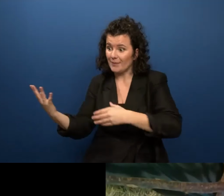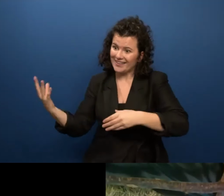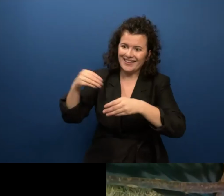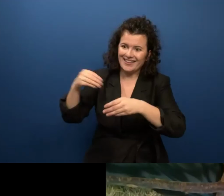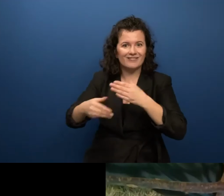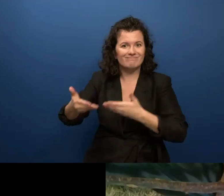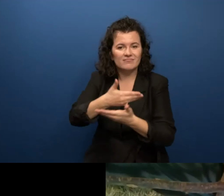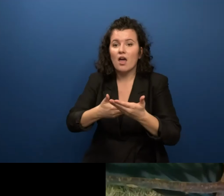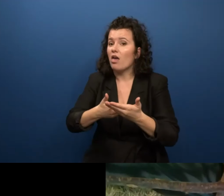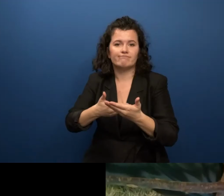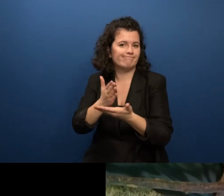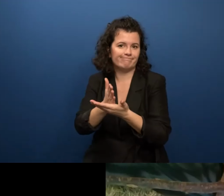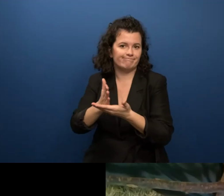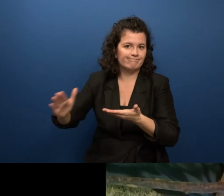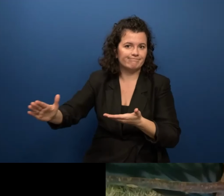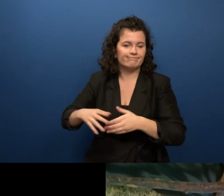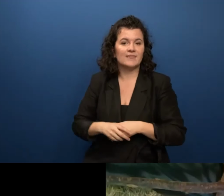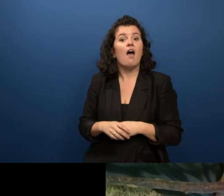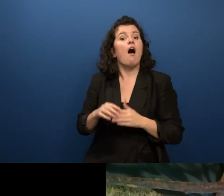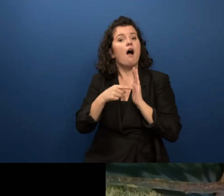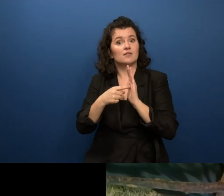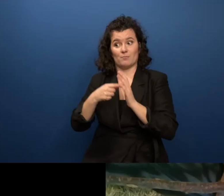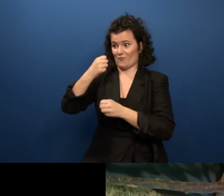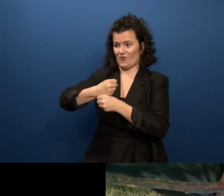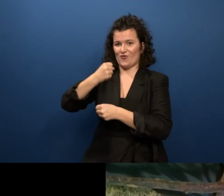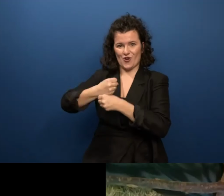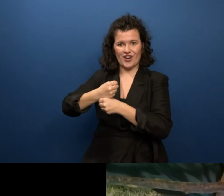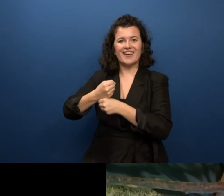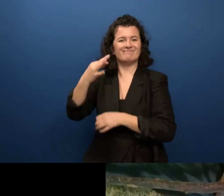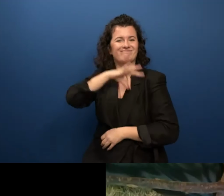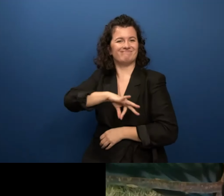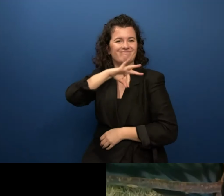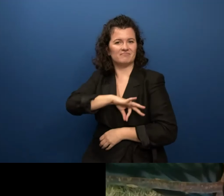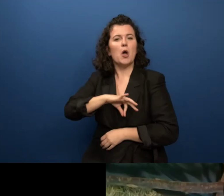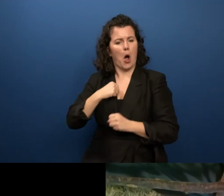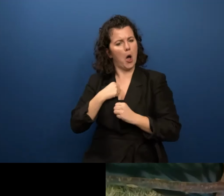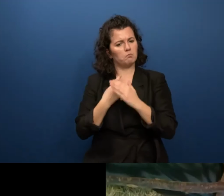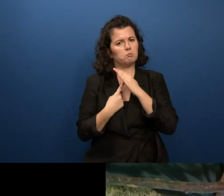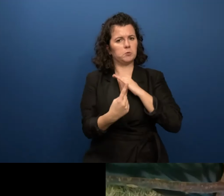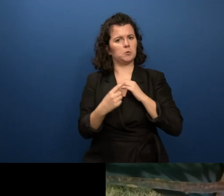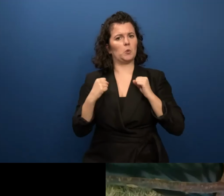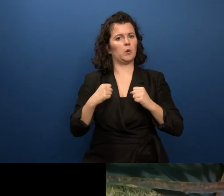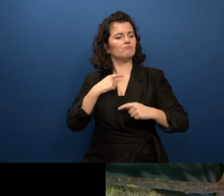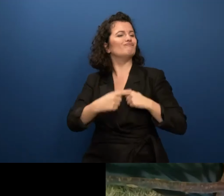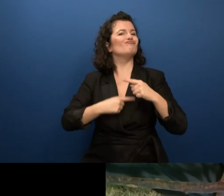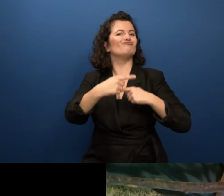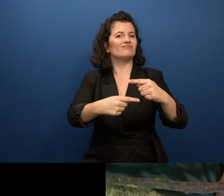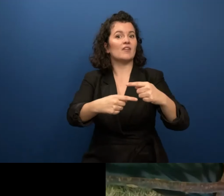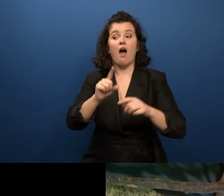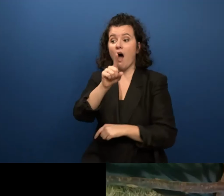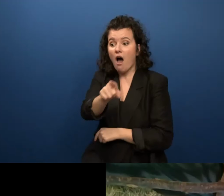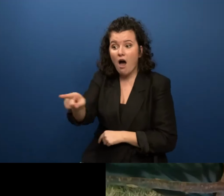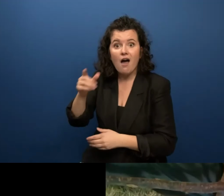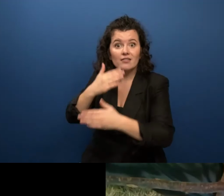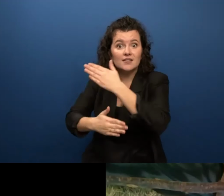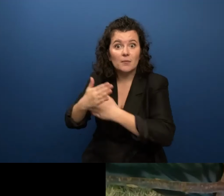employed. When you are employed, you are able to support yourself. So one of the barriers is that most people, persons with disability, don't have economical